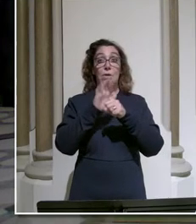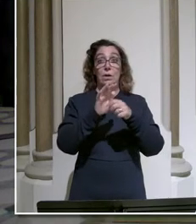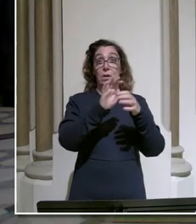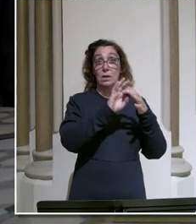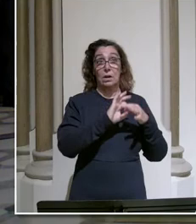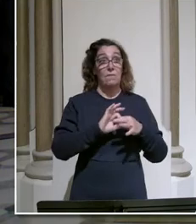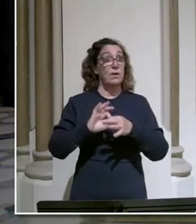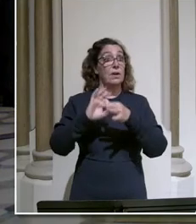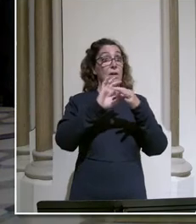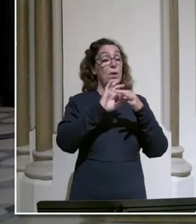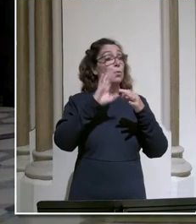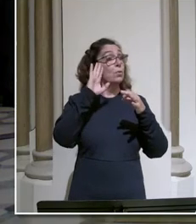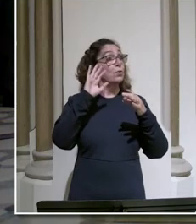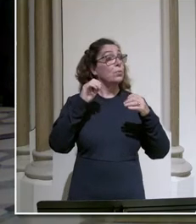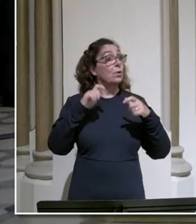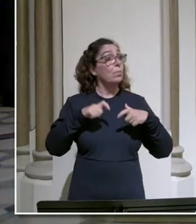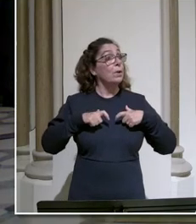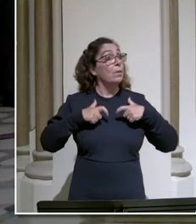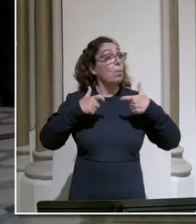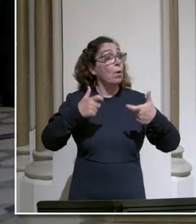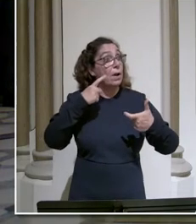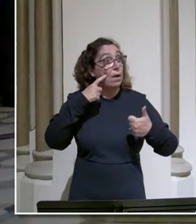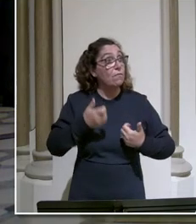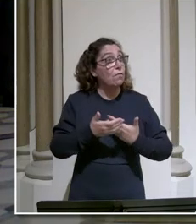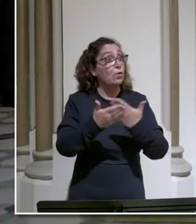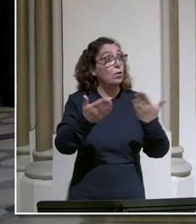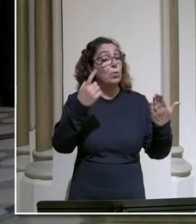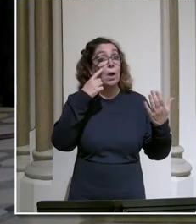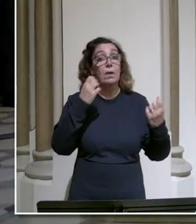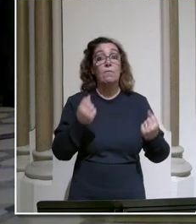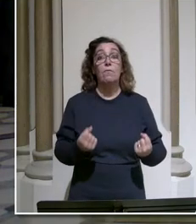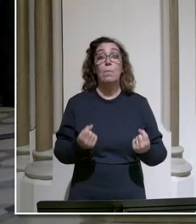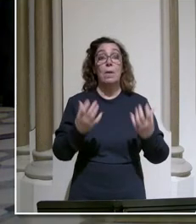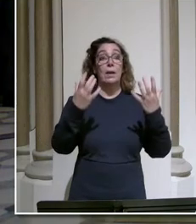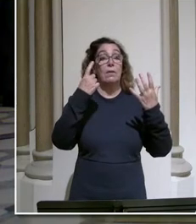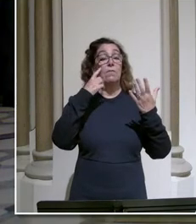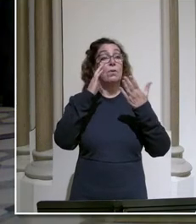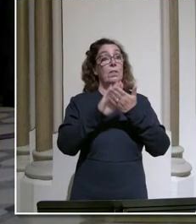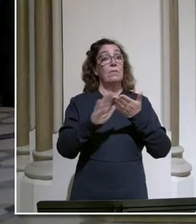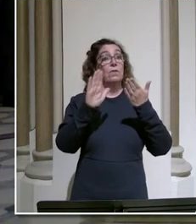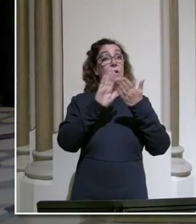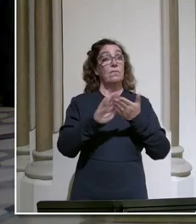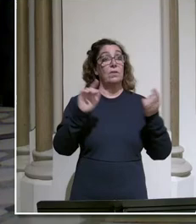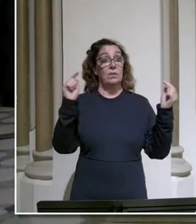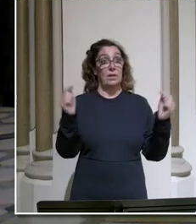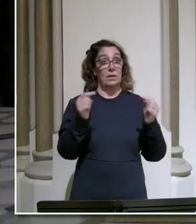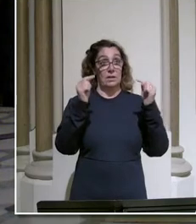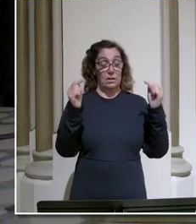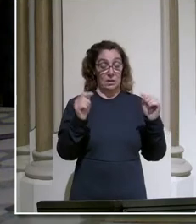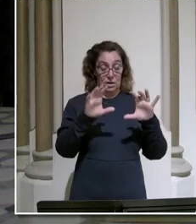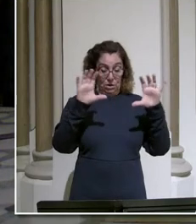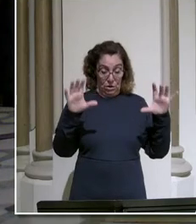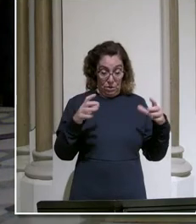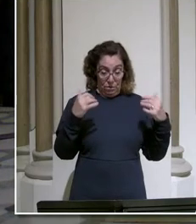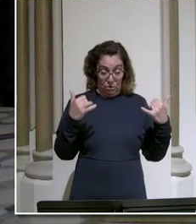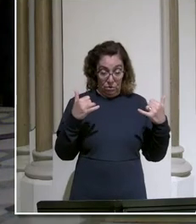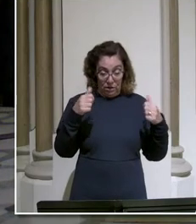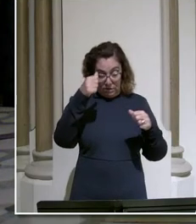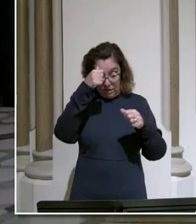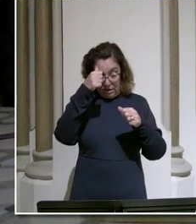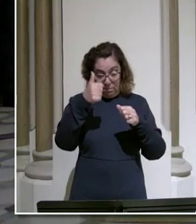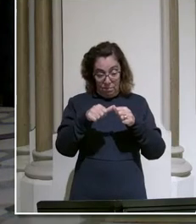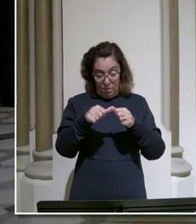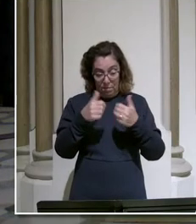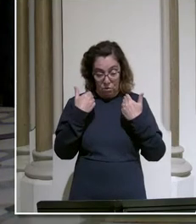covenant, which will be poured out for you and for many for the forgiveness of sins. Do